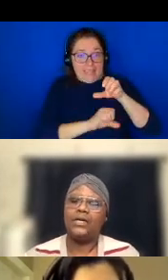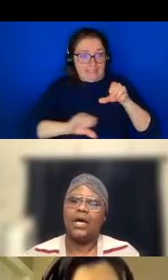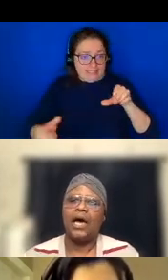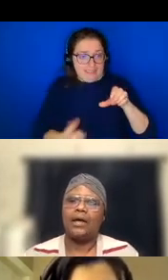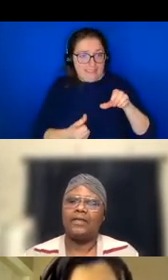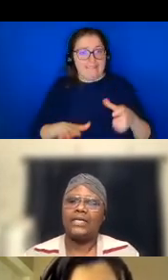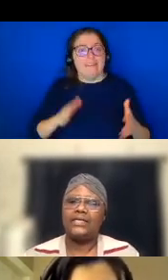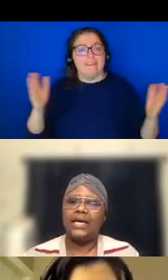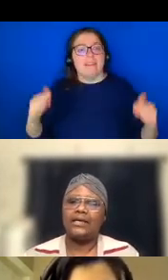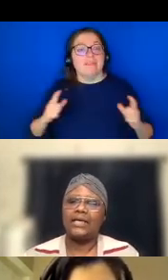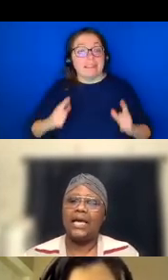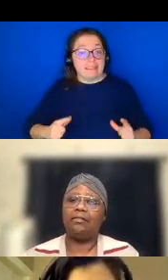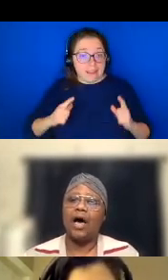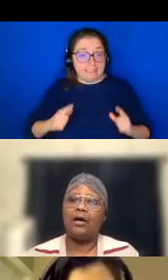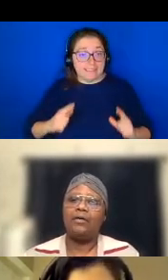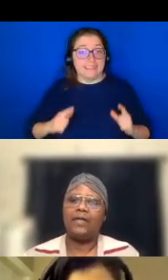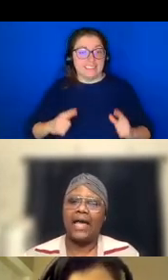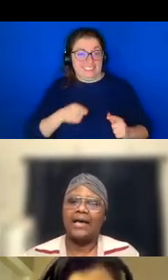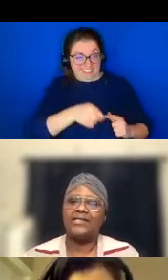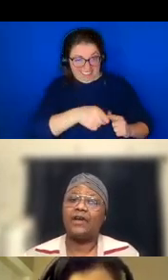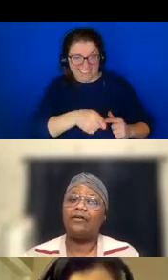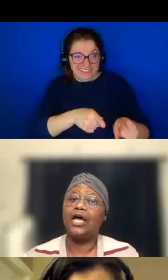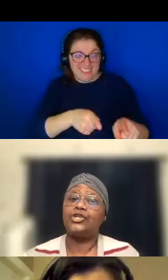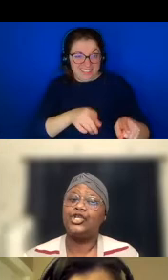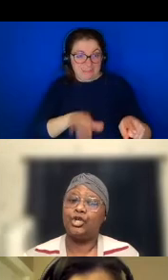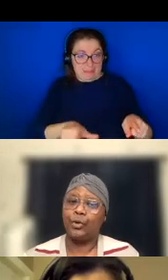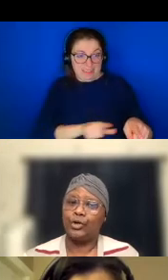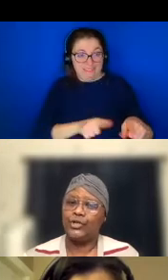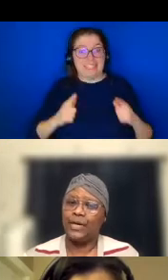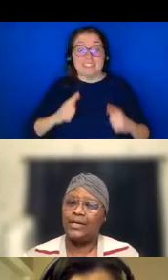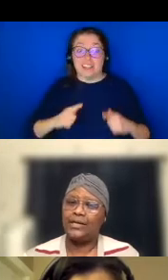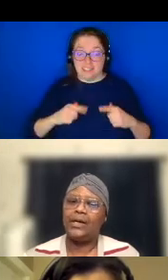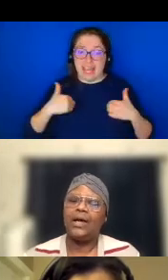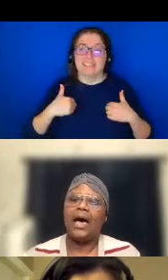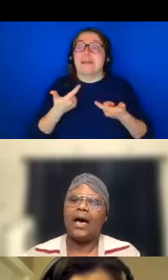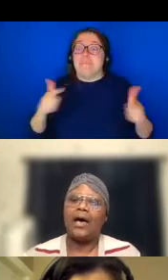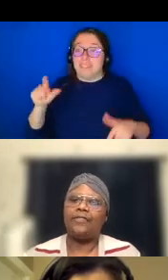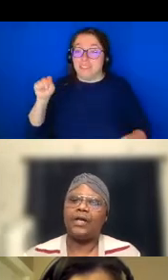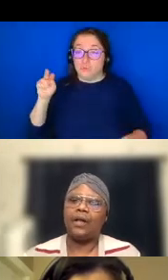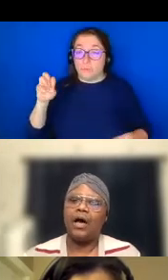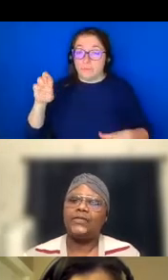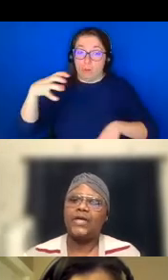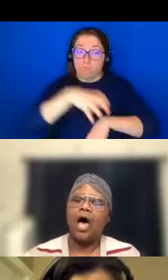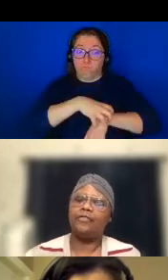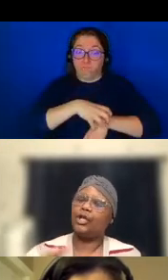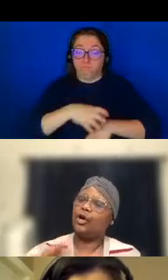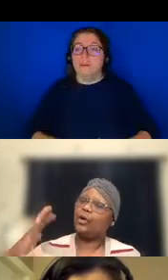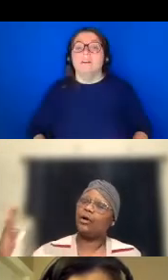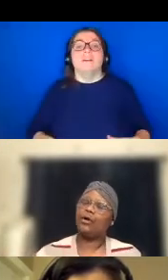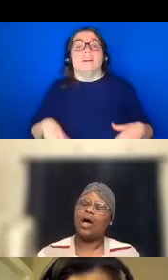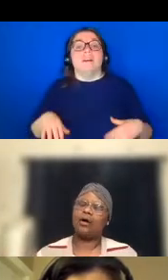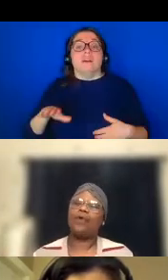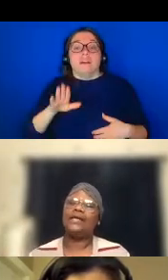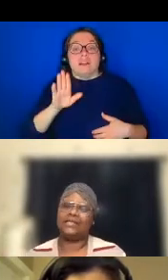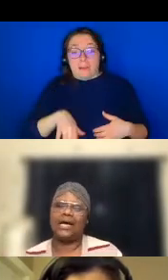lungs. This is a lung that has a very large tumor to it. The lungs on the